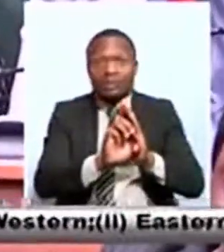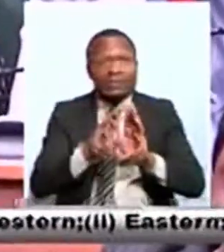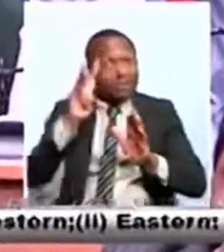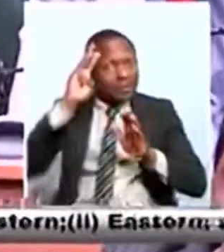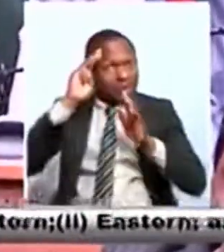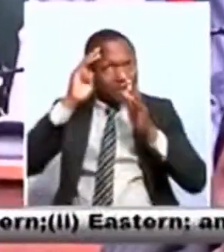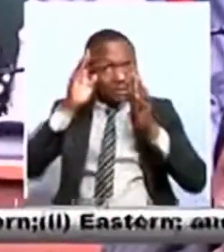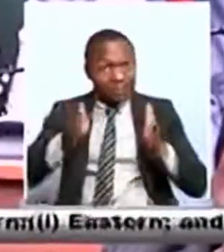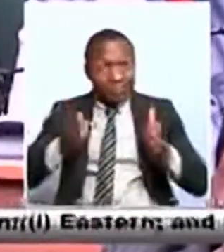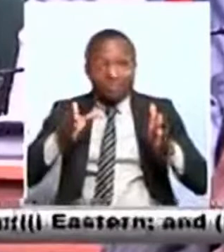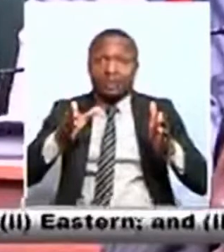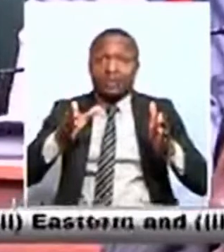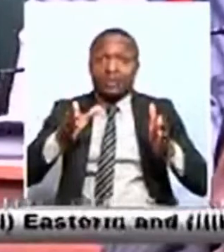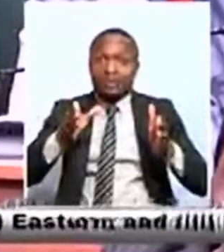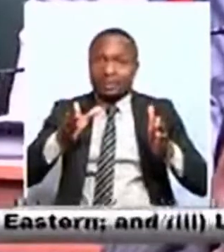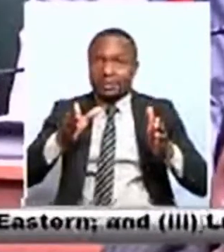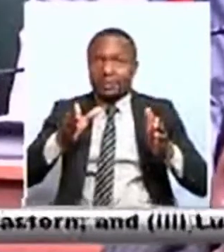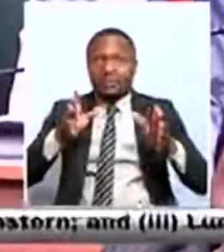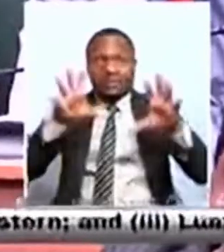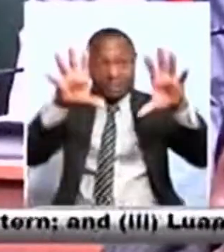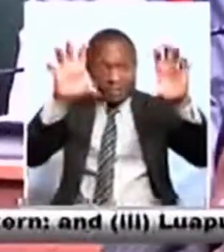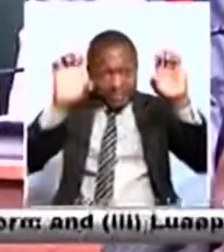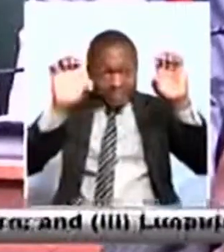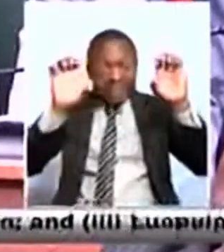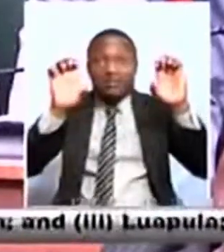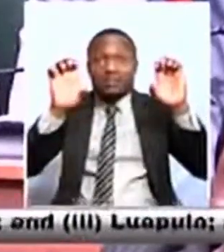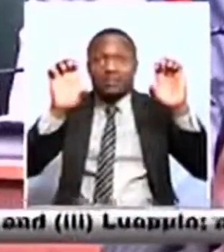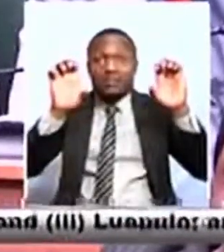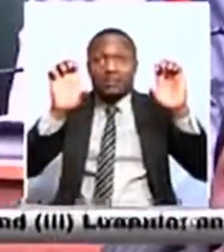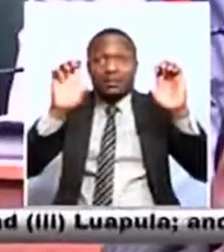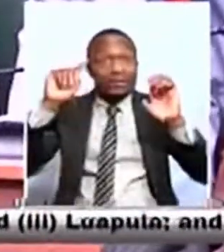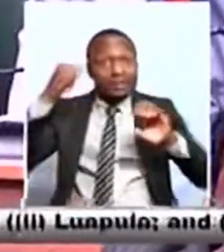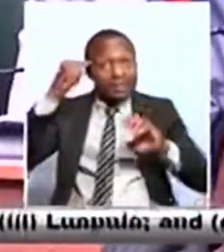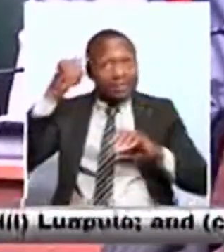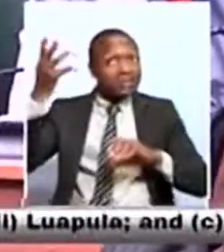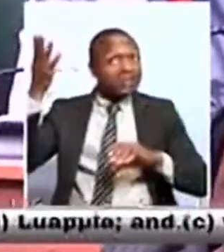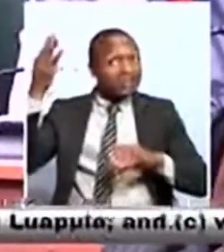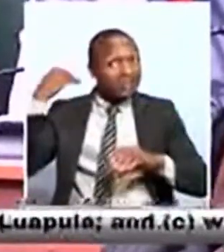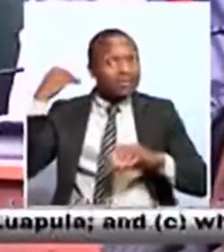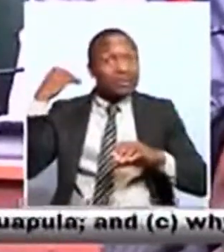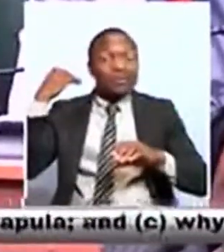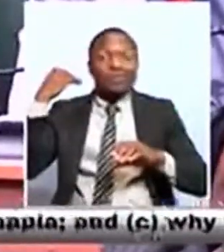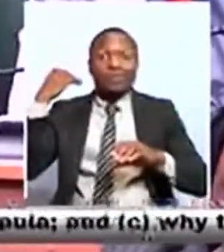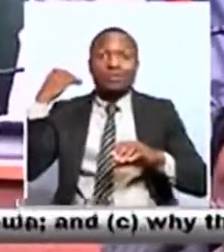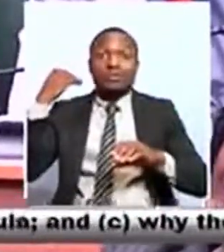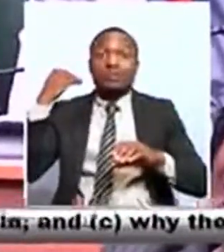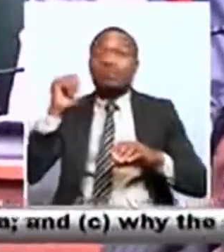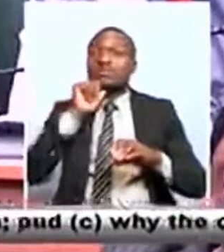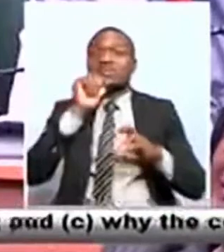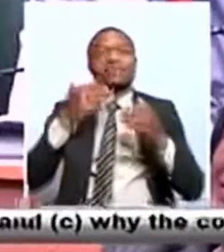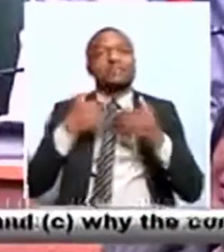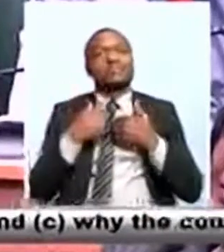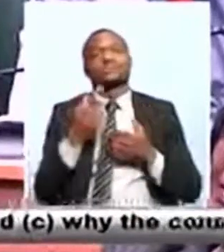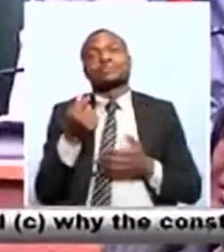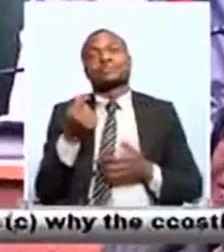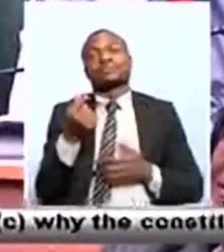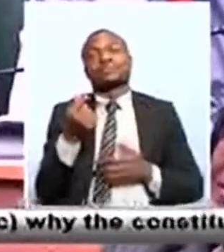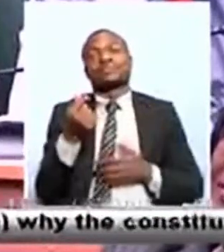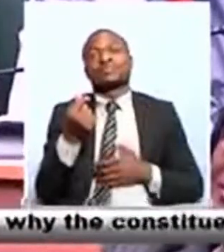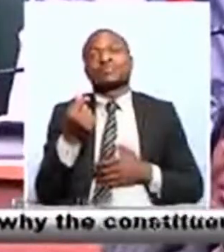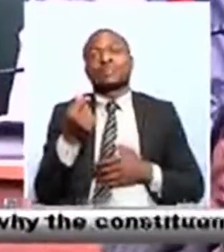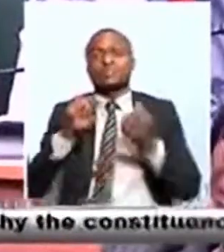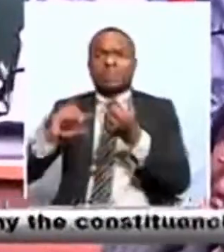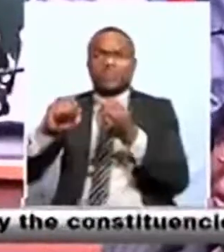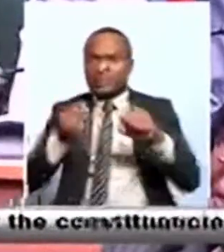ministers, because the government then was broke, they decided to leave out. Am I protected,